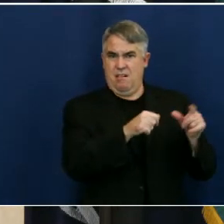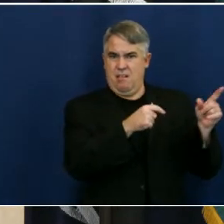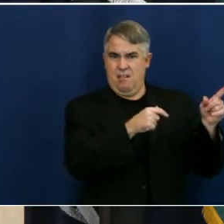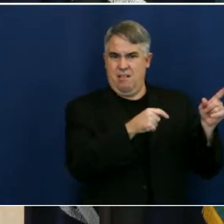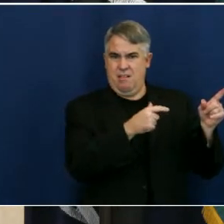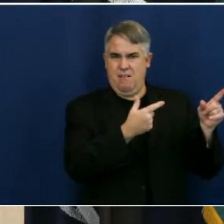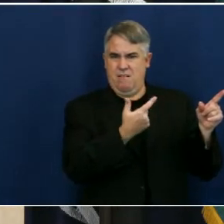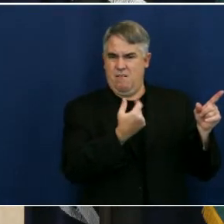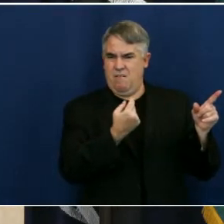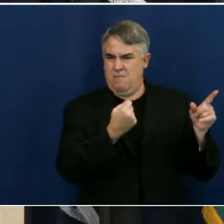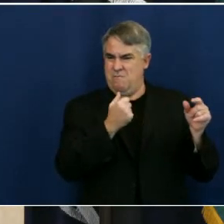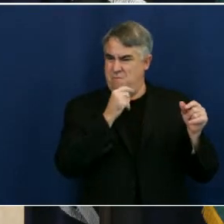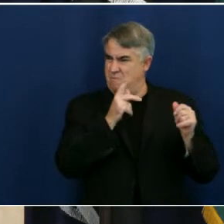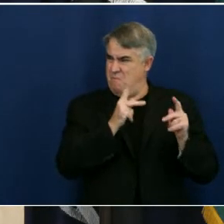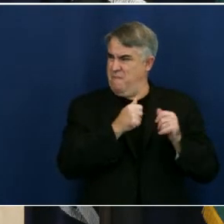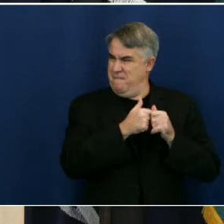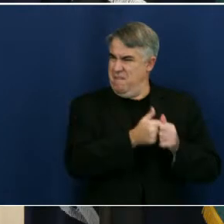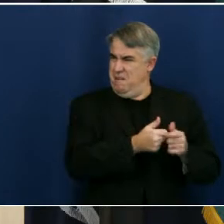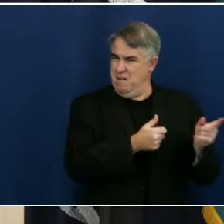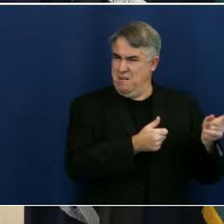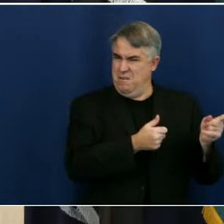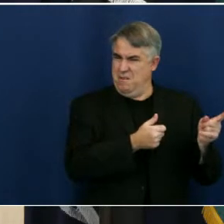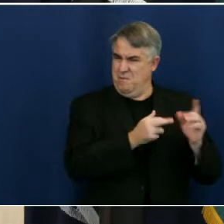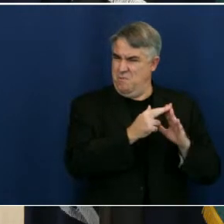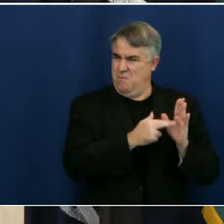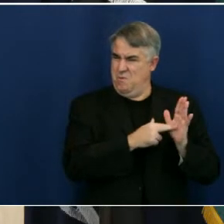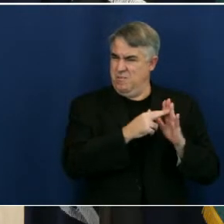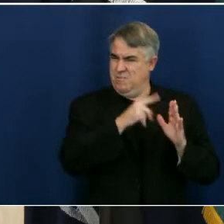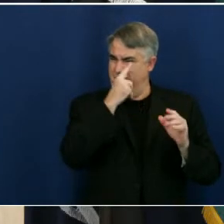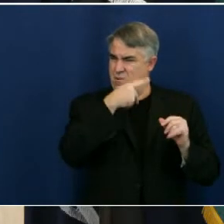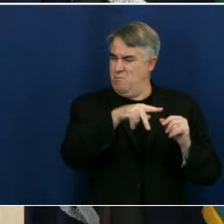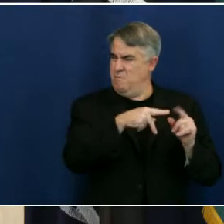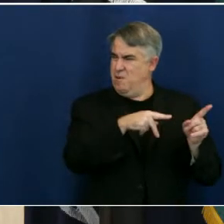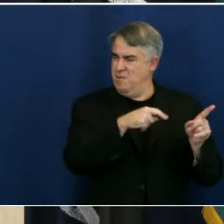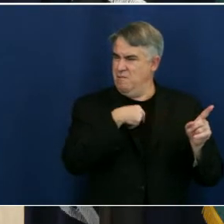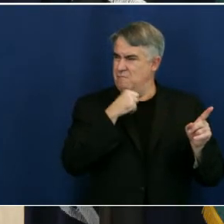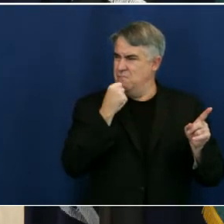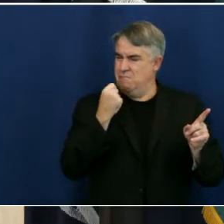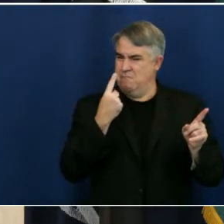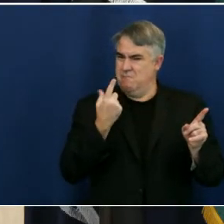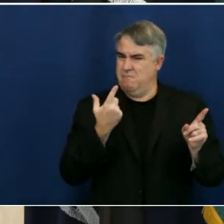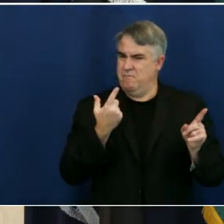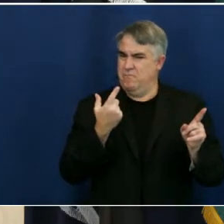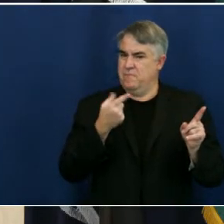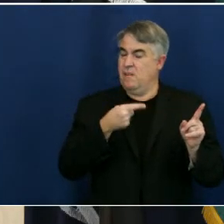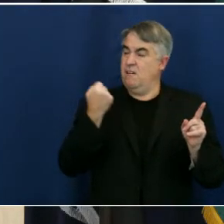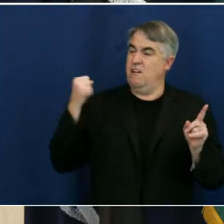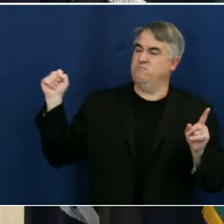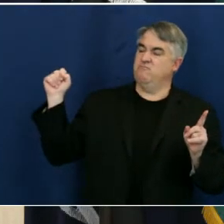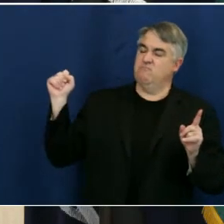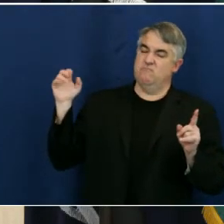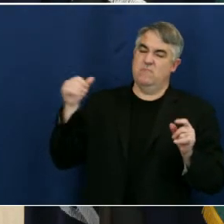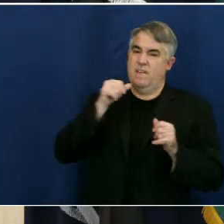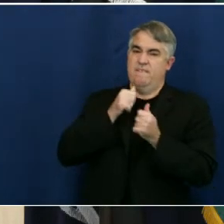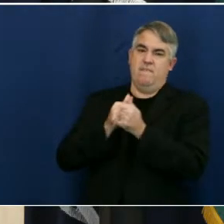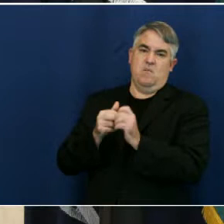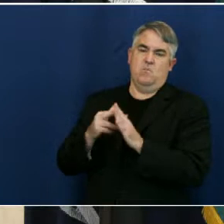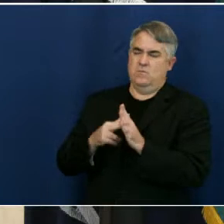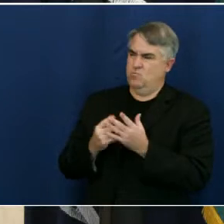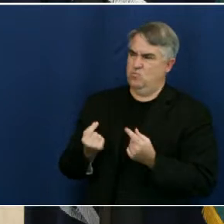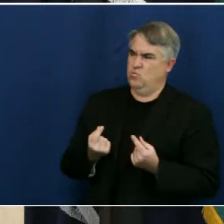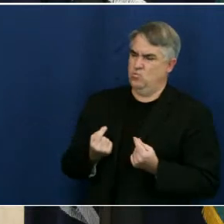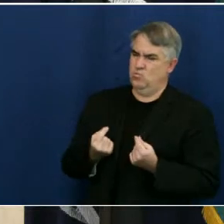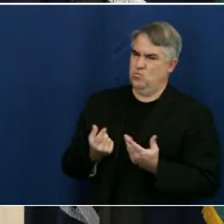people actually following purple tier restrictions, or will this brazen violation of existing health orders just continue to go on